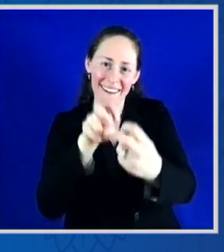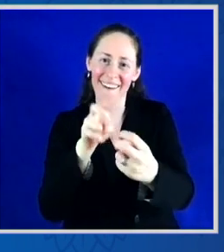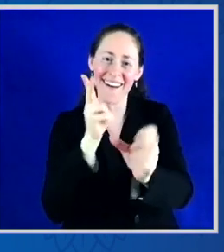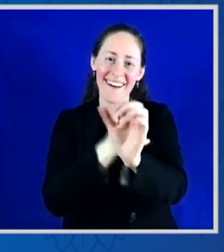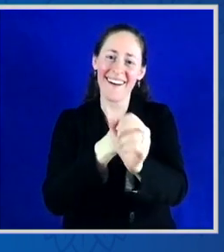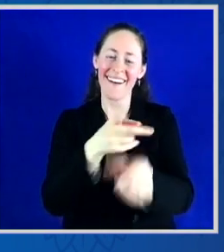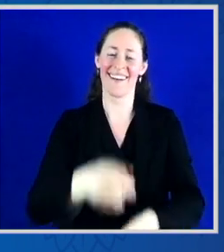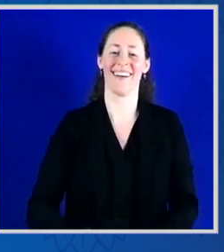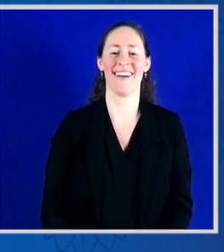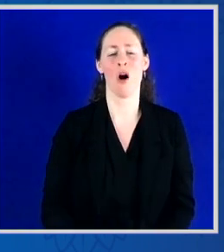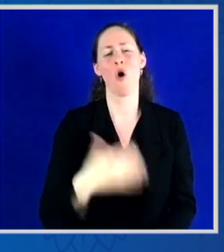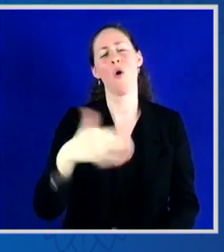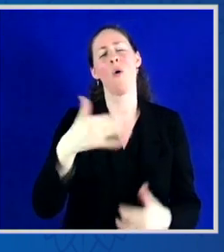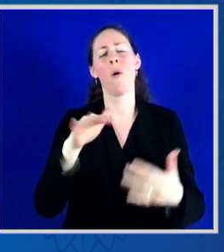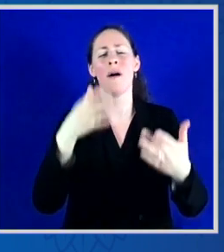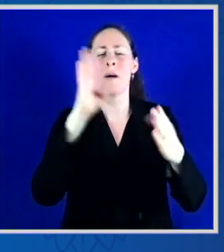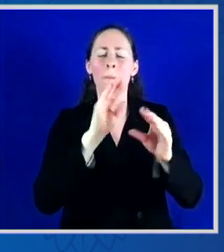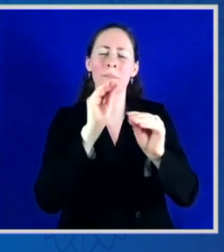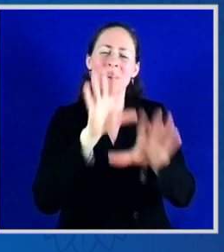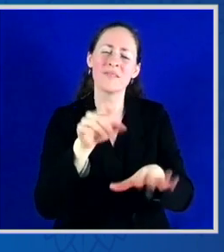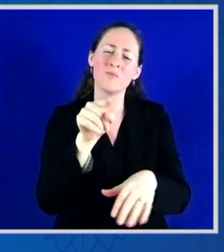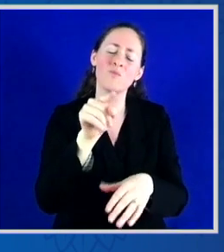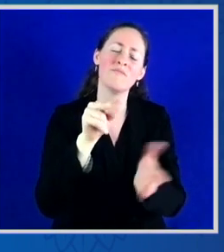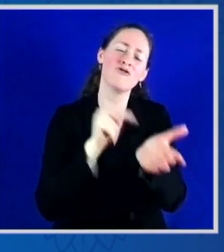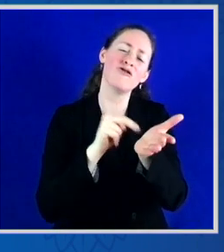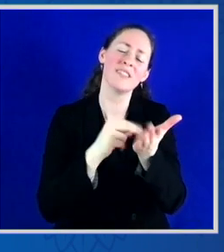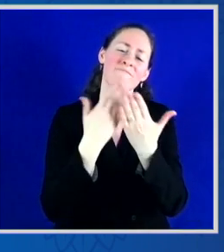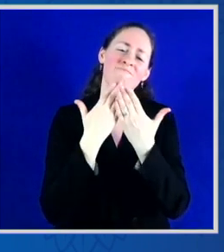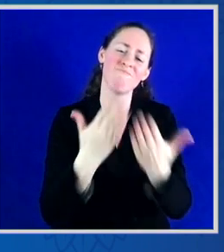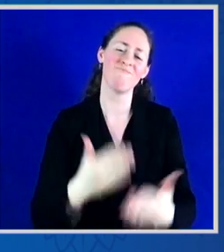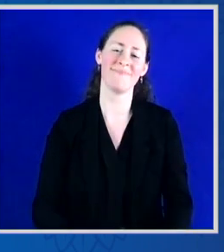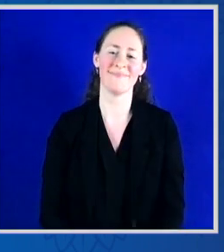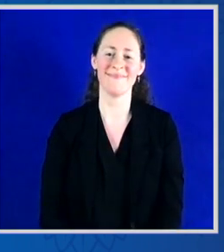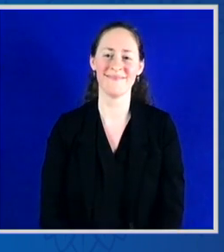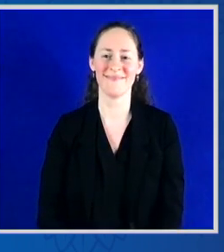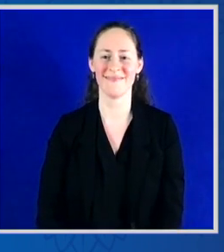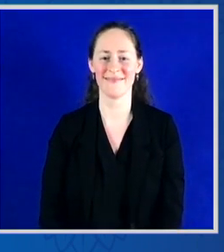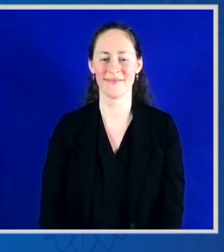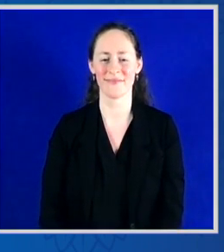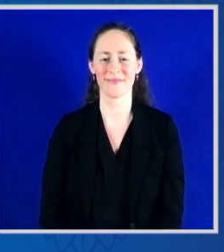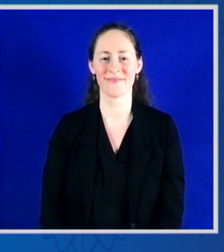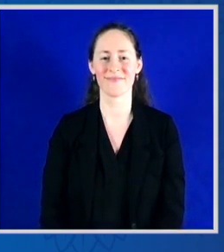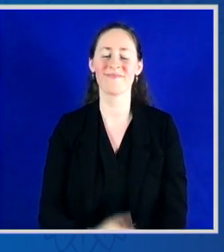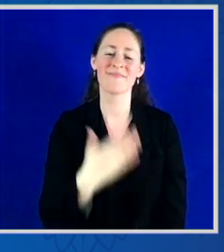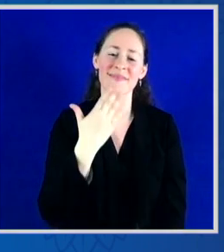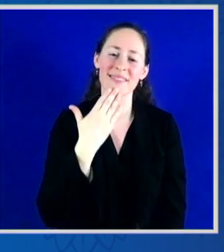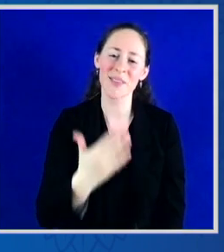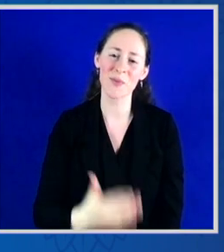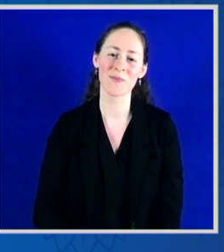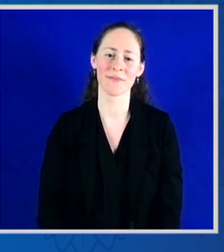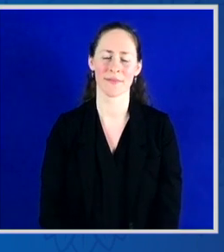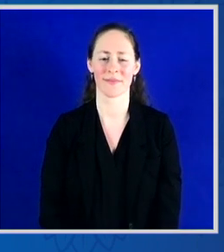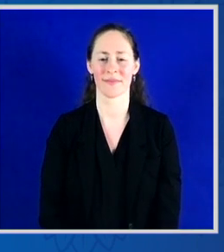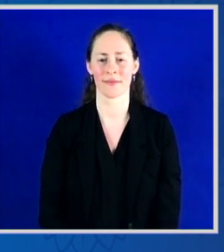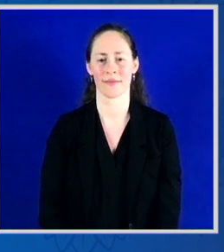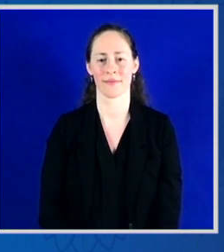you. Thank you. Next, we have Isabel.